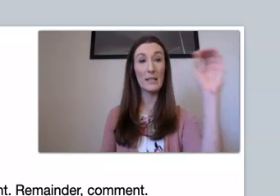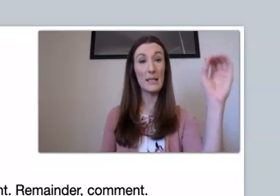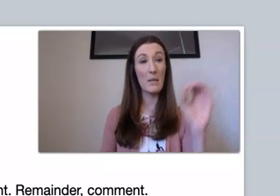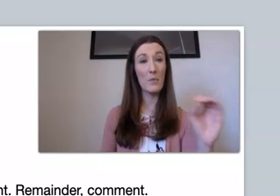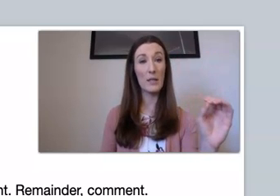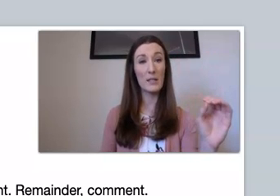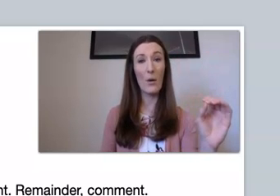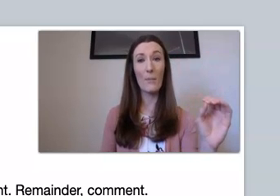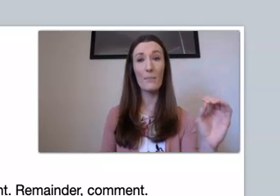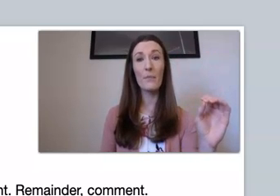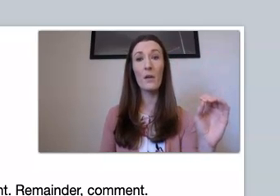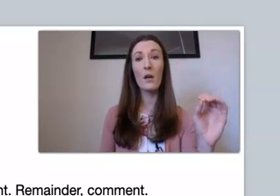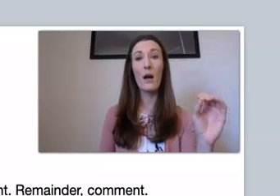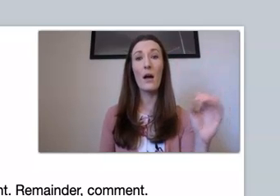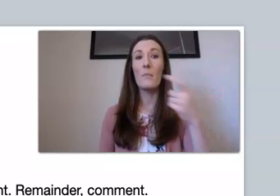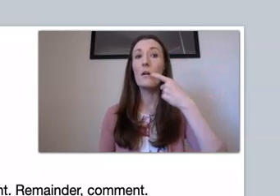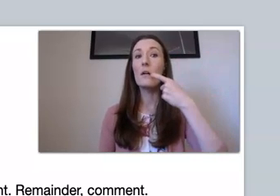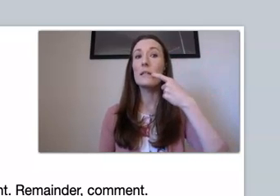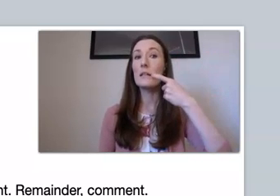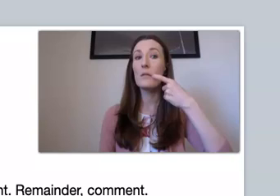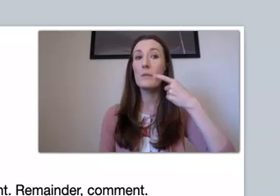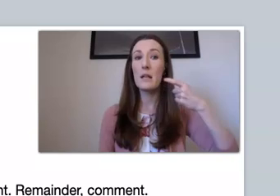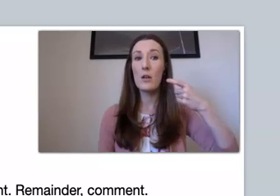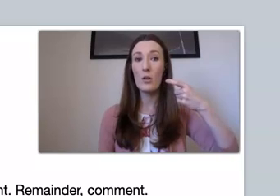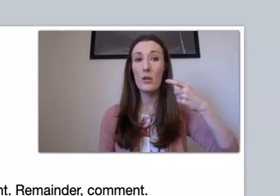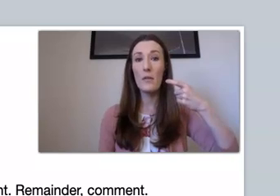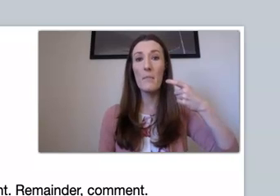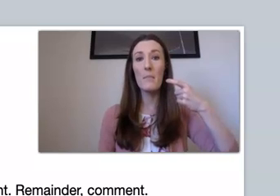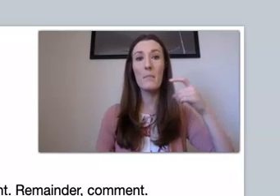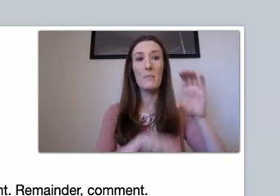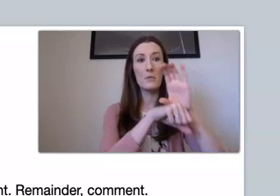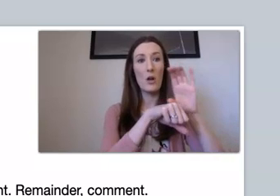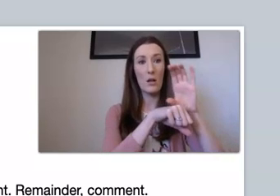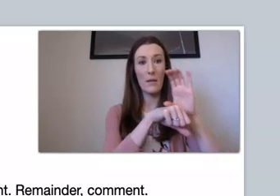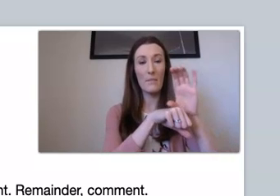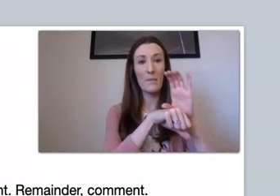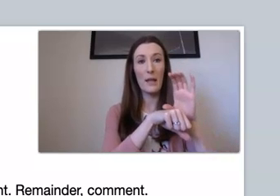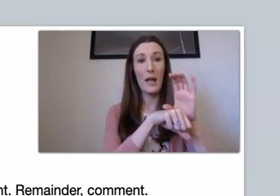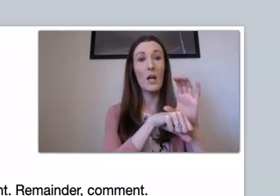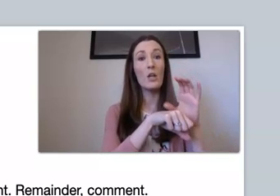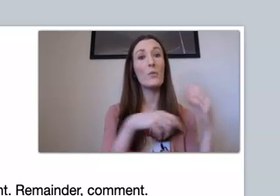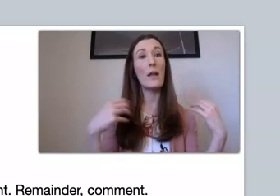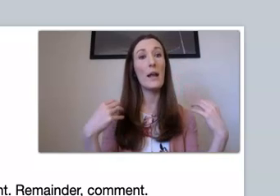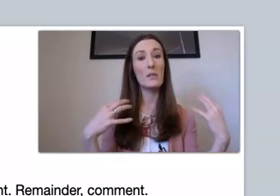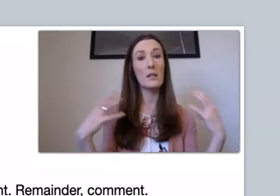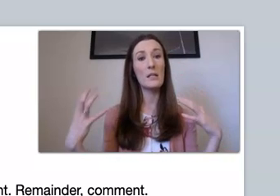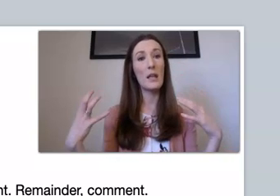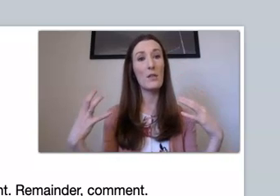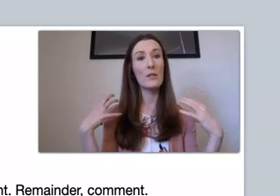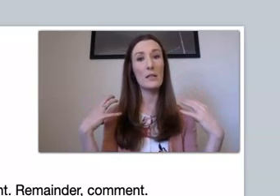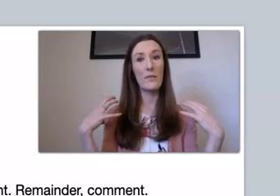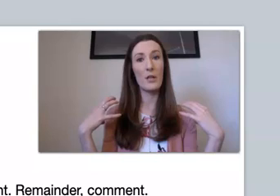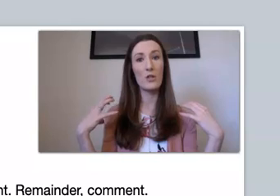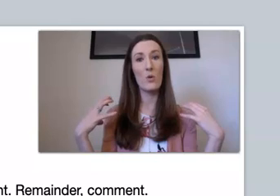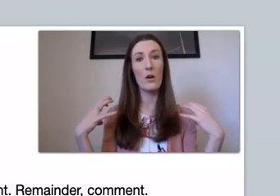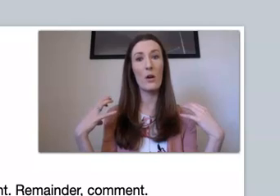Okay, you make a Z with a 0. Addicted, pretend to hook your lip, chocolate. Okay, you then have to lean to the